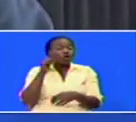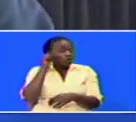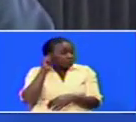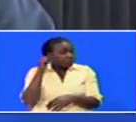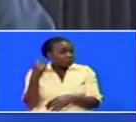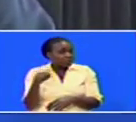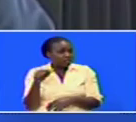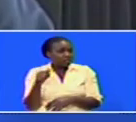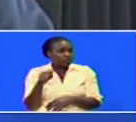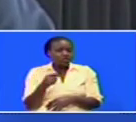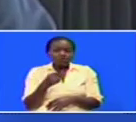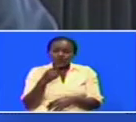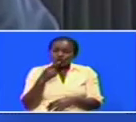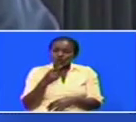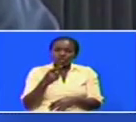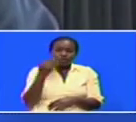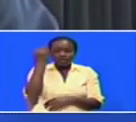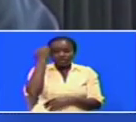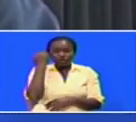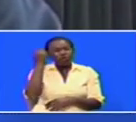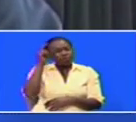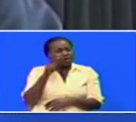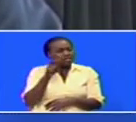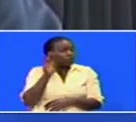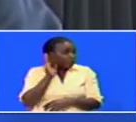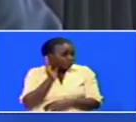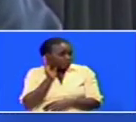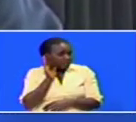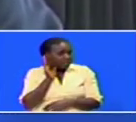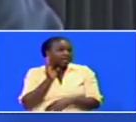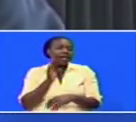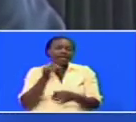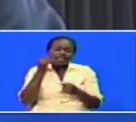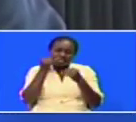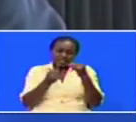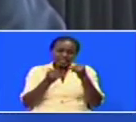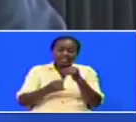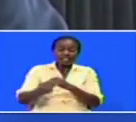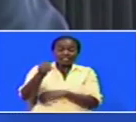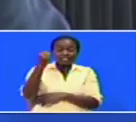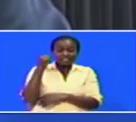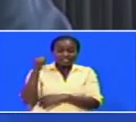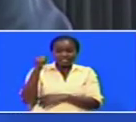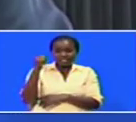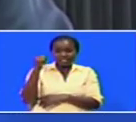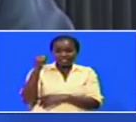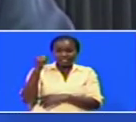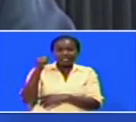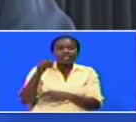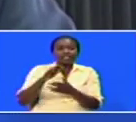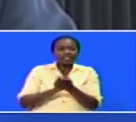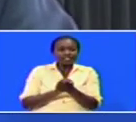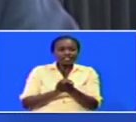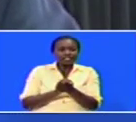therefore they have been told by the courts to obey the court order and call off the strike and then create the